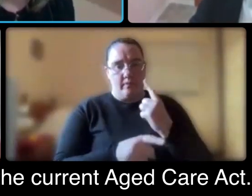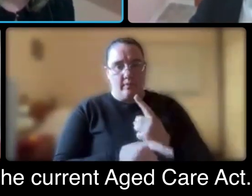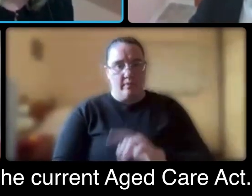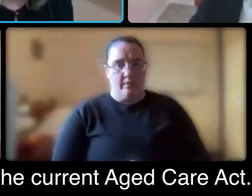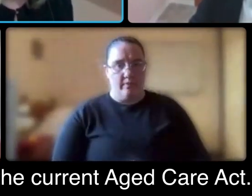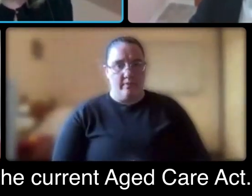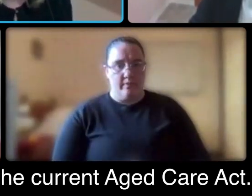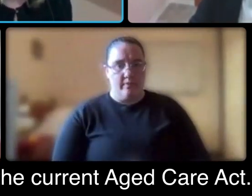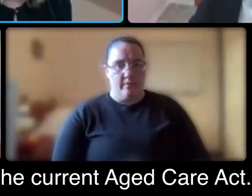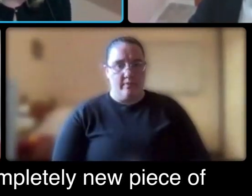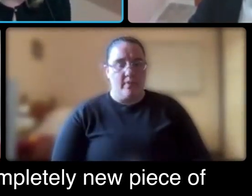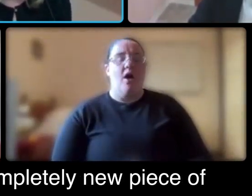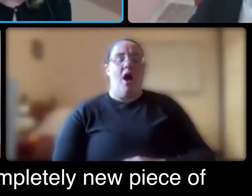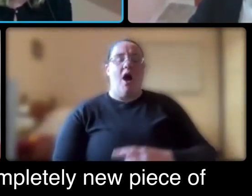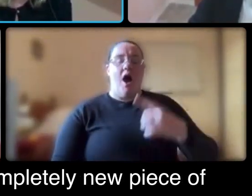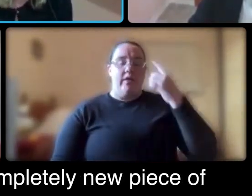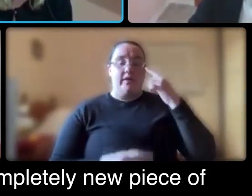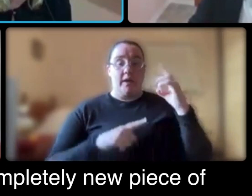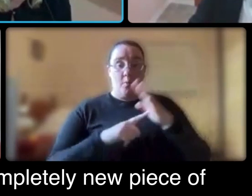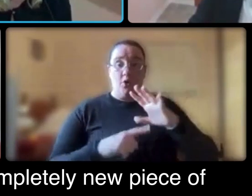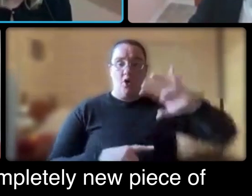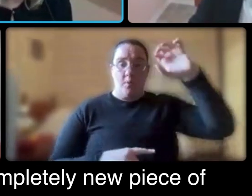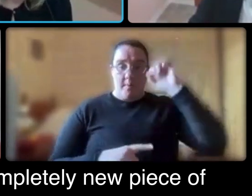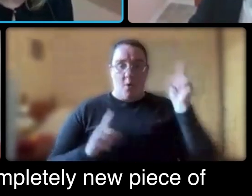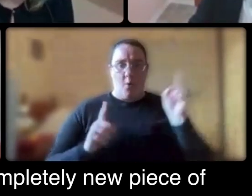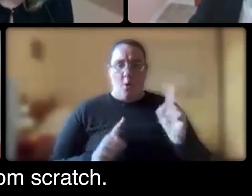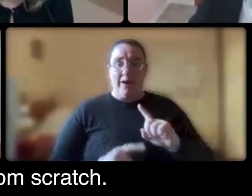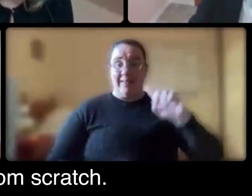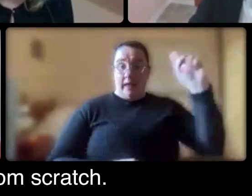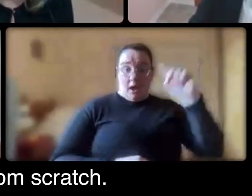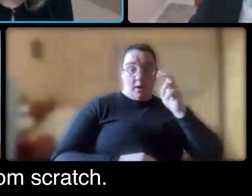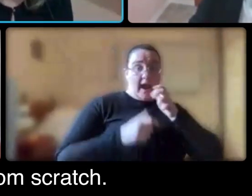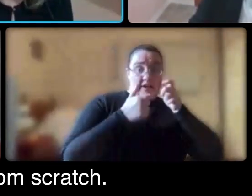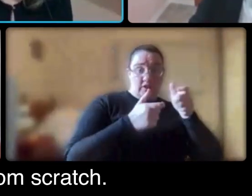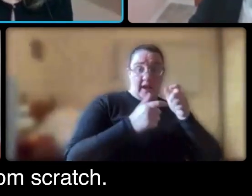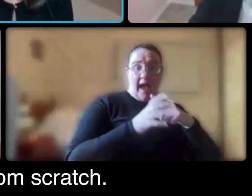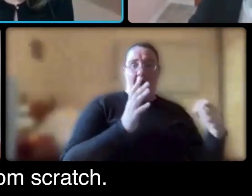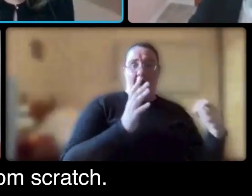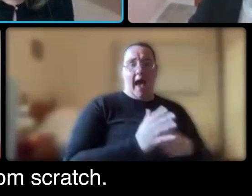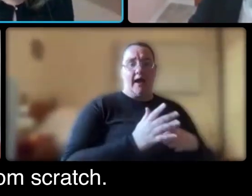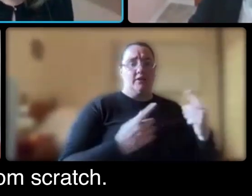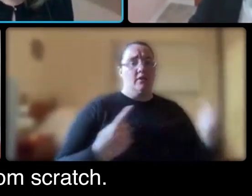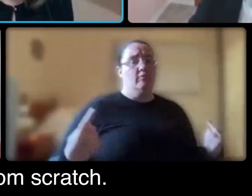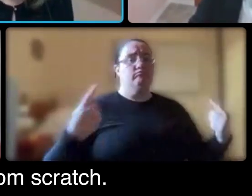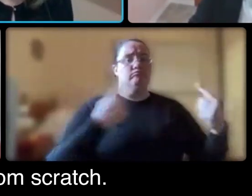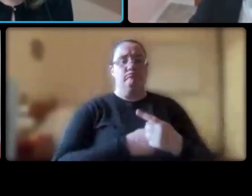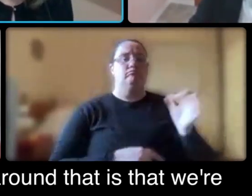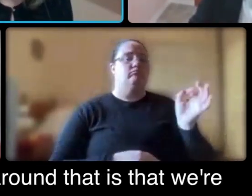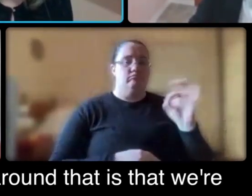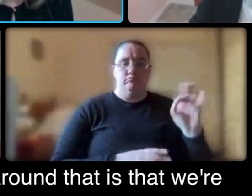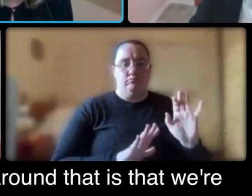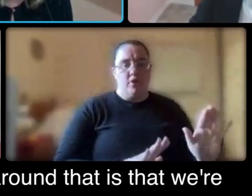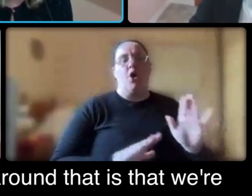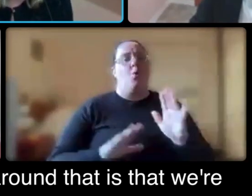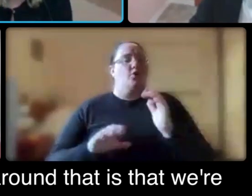amending the current Aged Care Act. We're developing a completely new piece of legislation from scratch. And